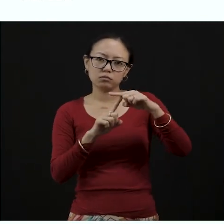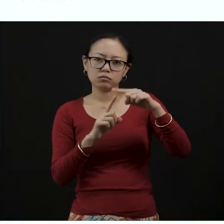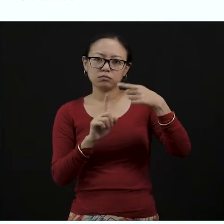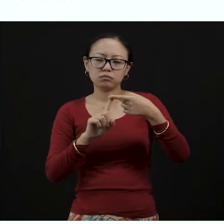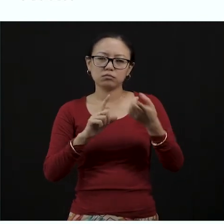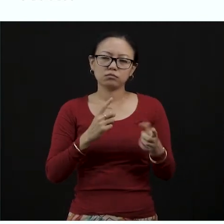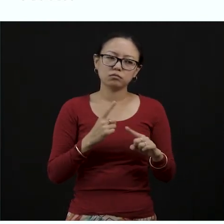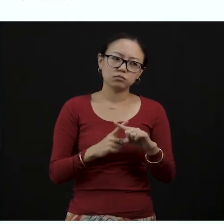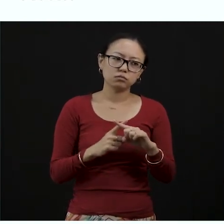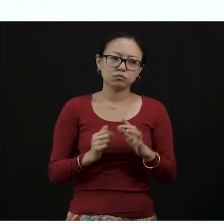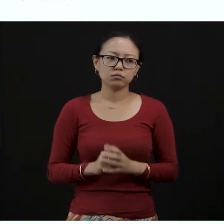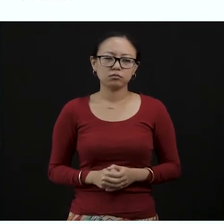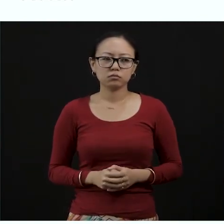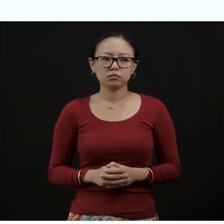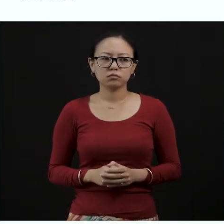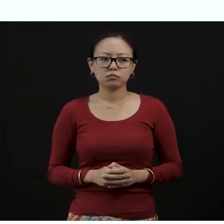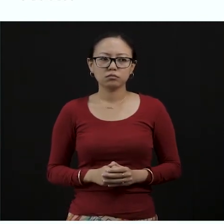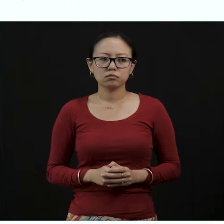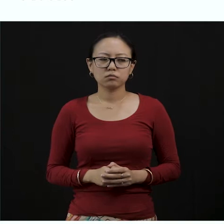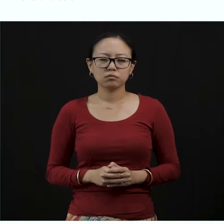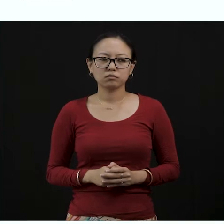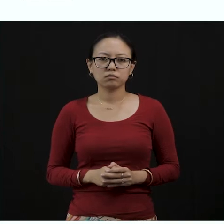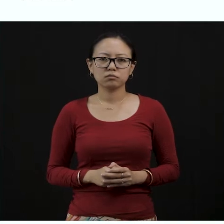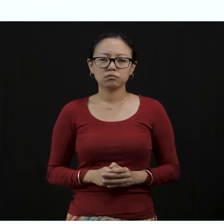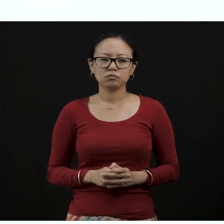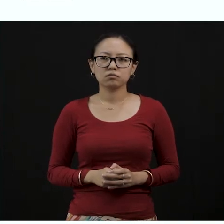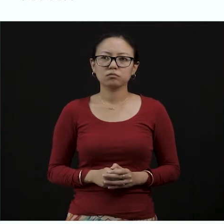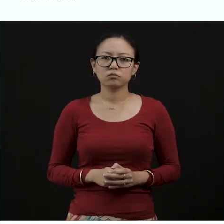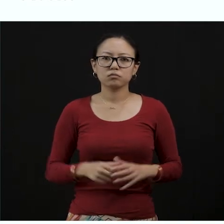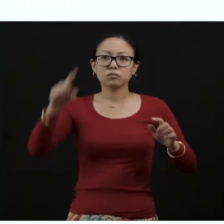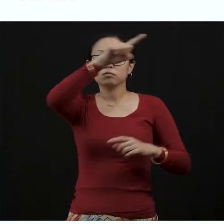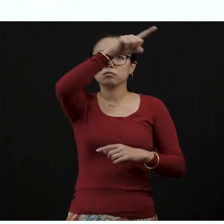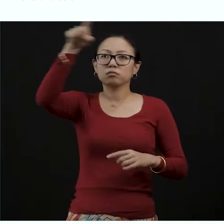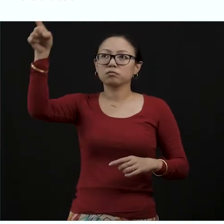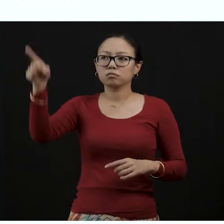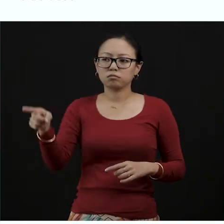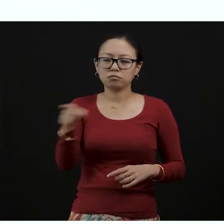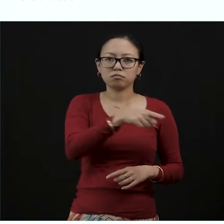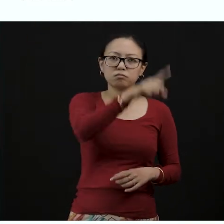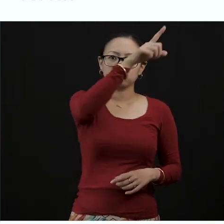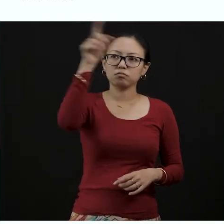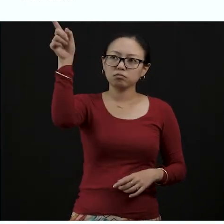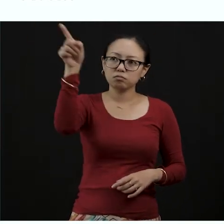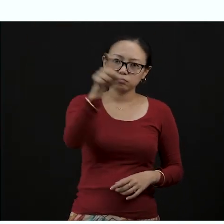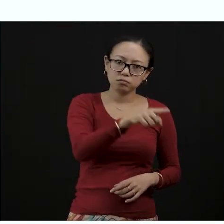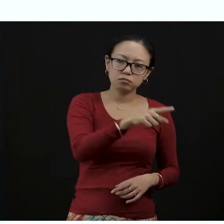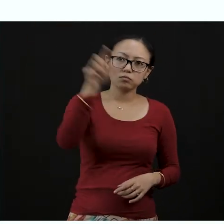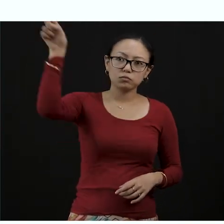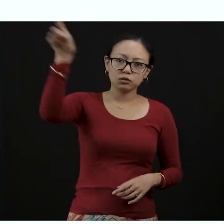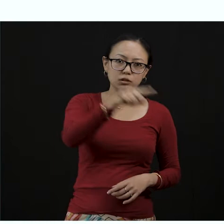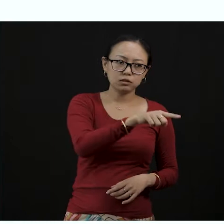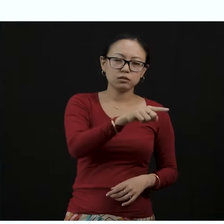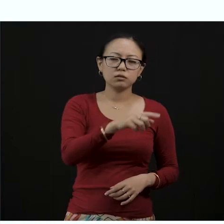and the opposite where the opposite opposite side meet is called the diagonal. So we have